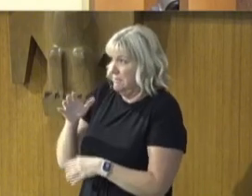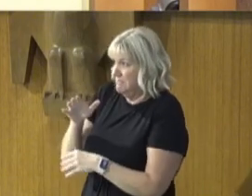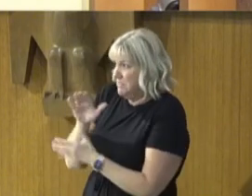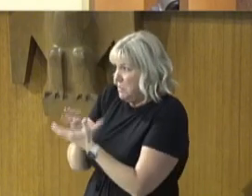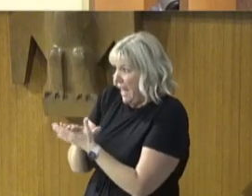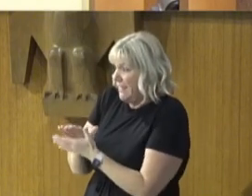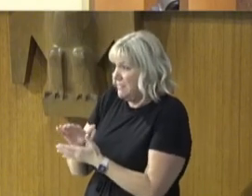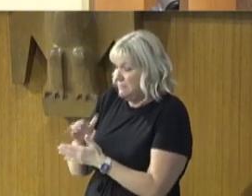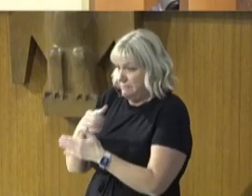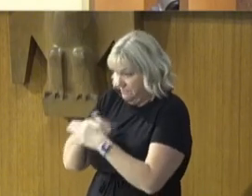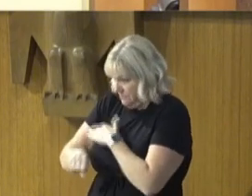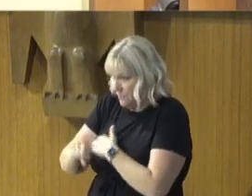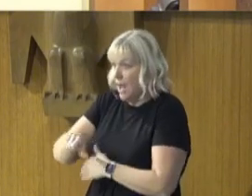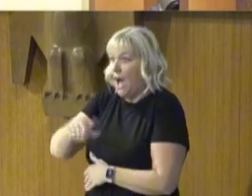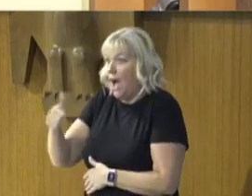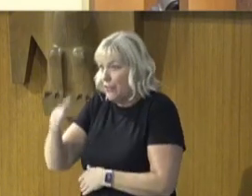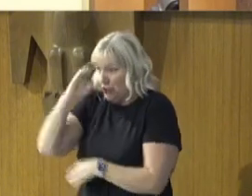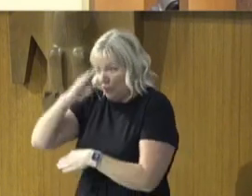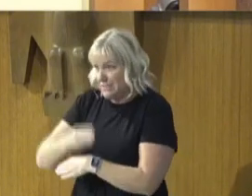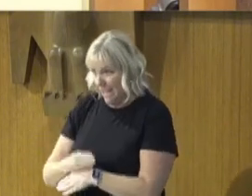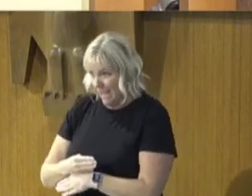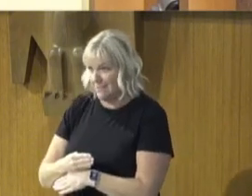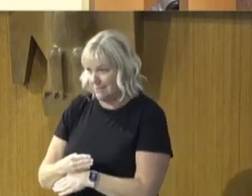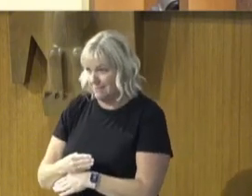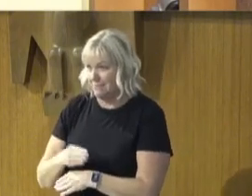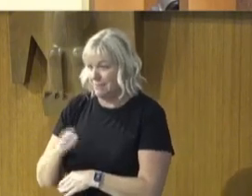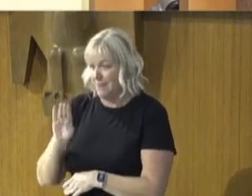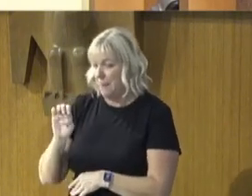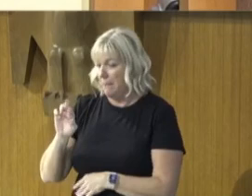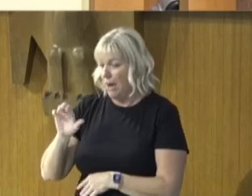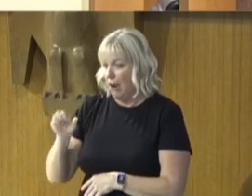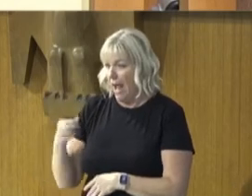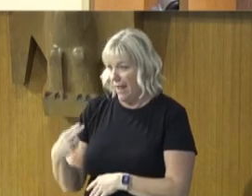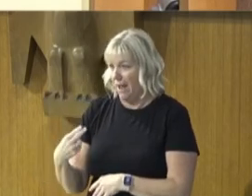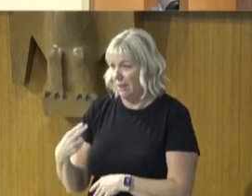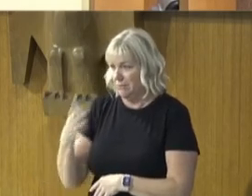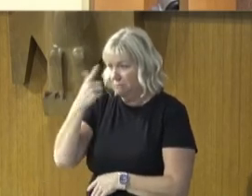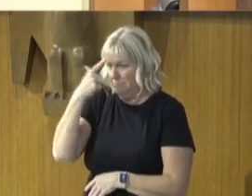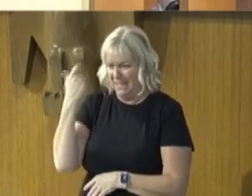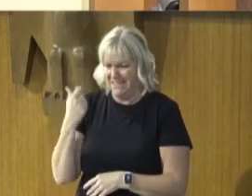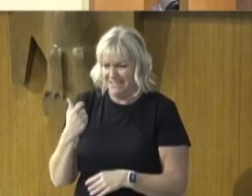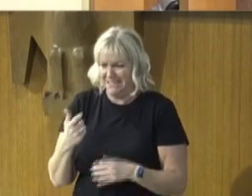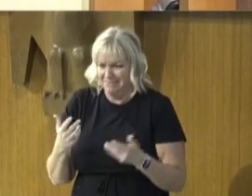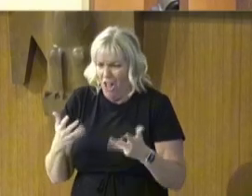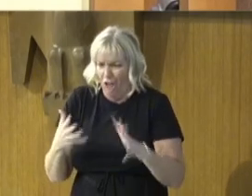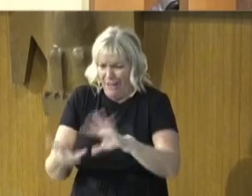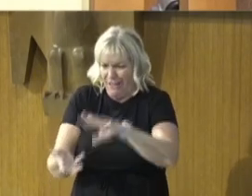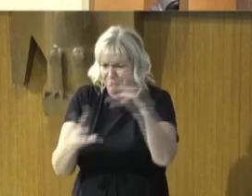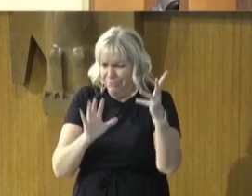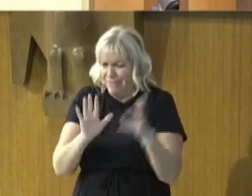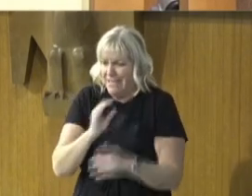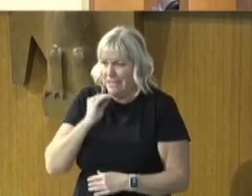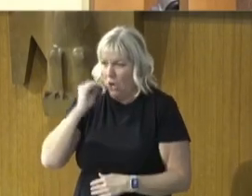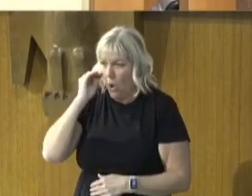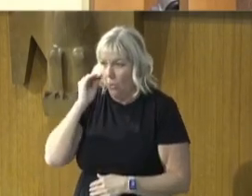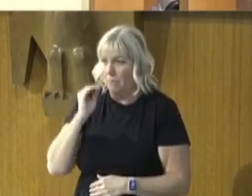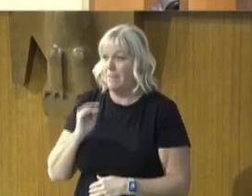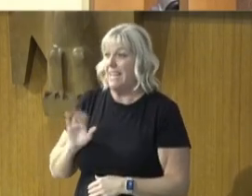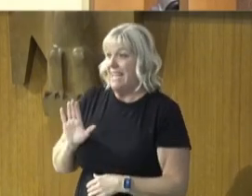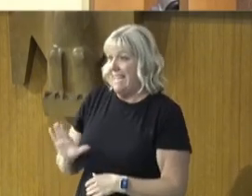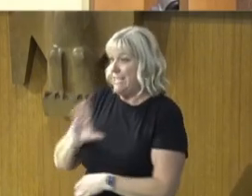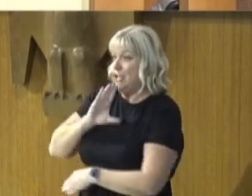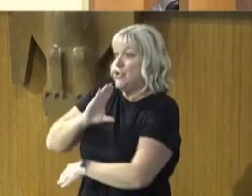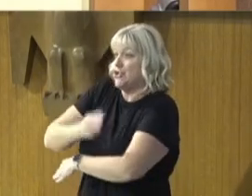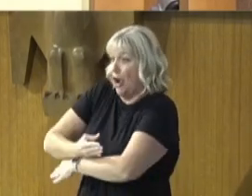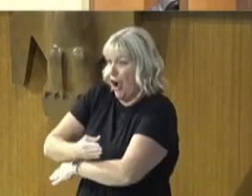another son, and he named him Bariah, because disaster had befallen his house. His daughter was She